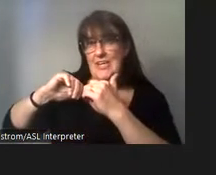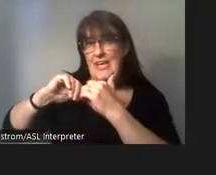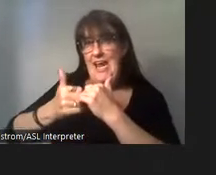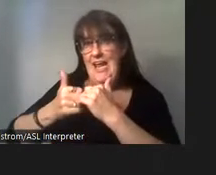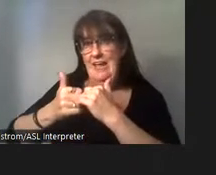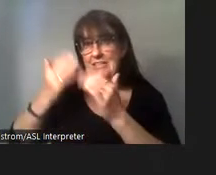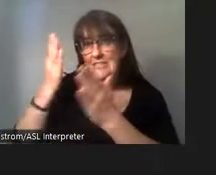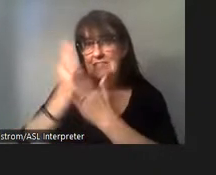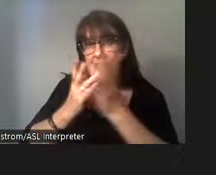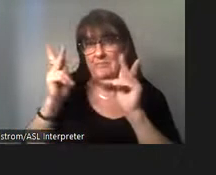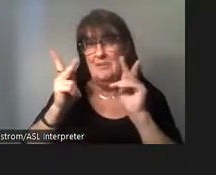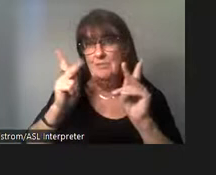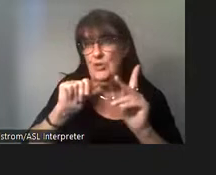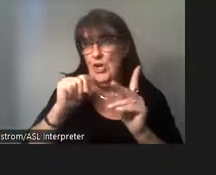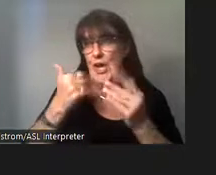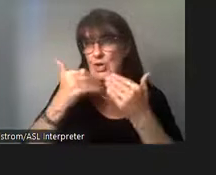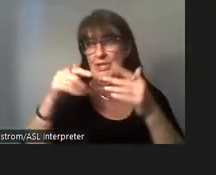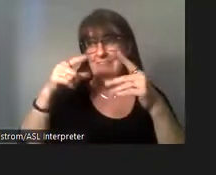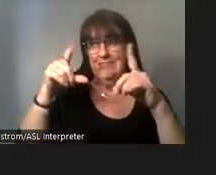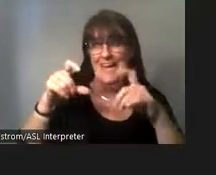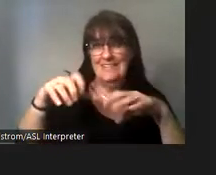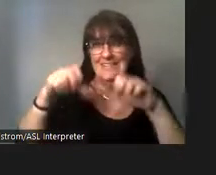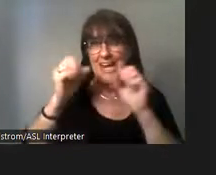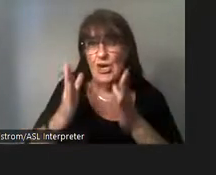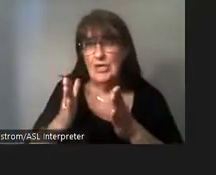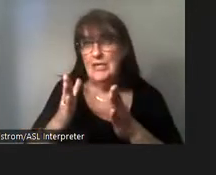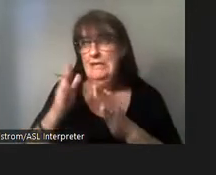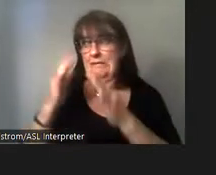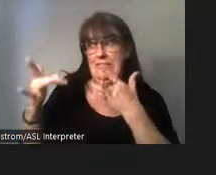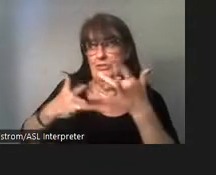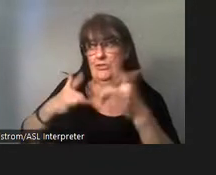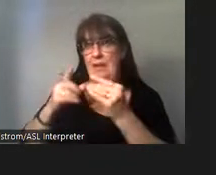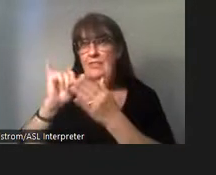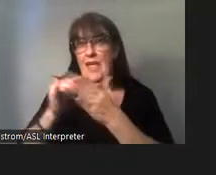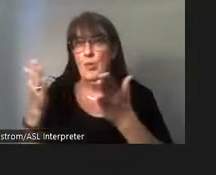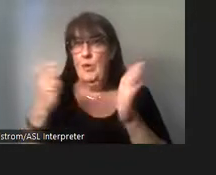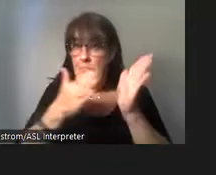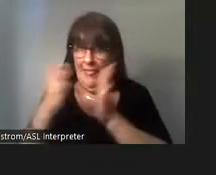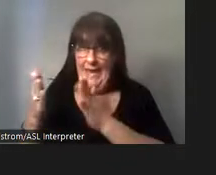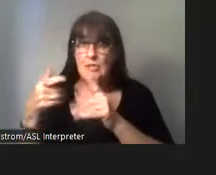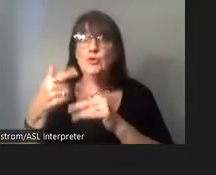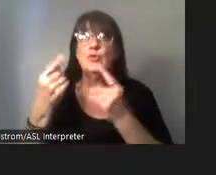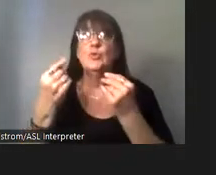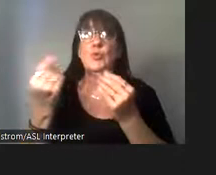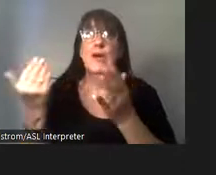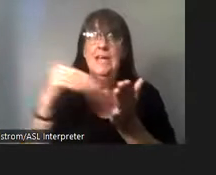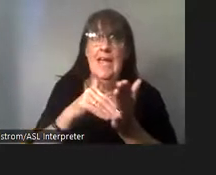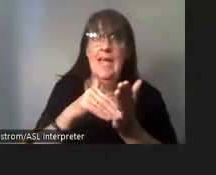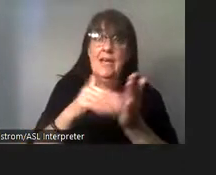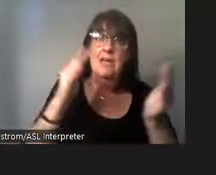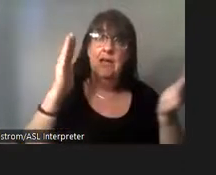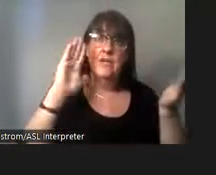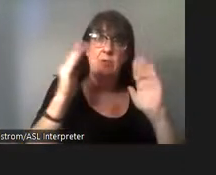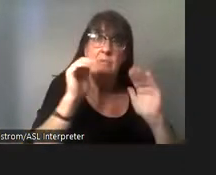aren't good test takers. I'm one of them. Yeah. So there was concern about that. But what we plan on doing, again, mirroring what DAU has